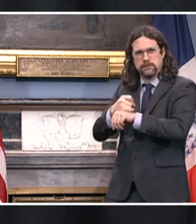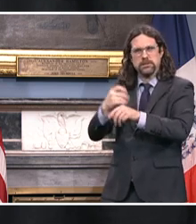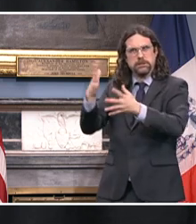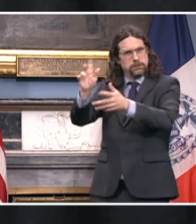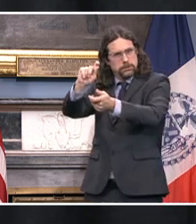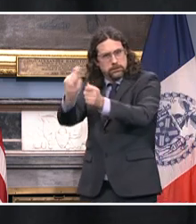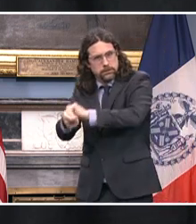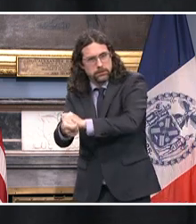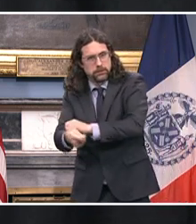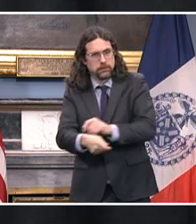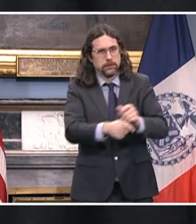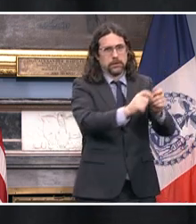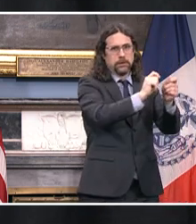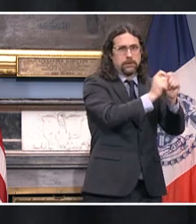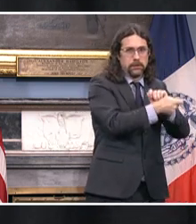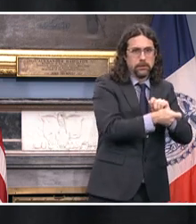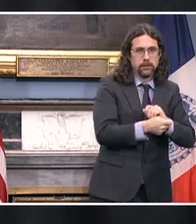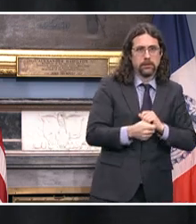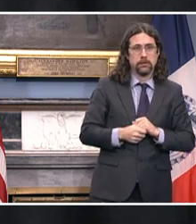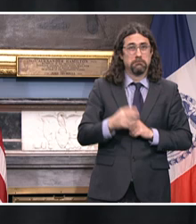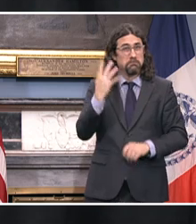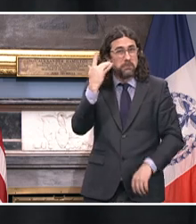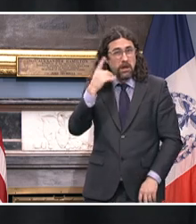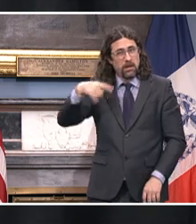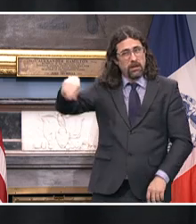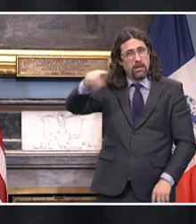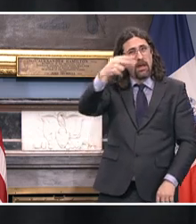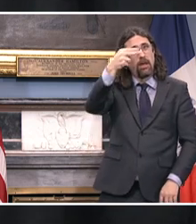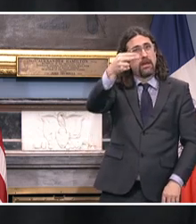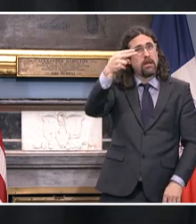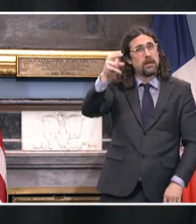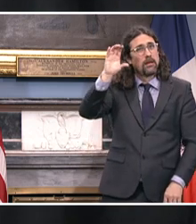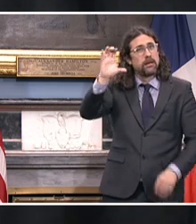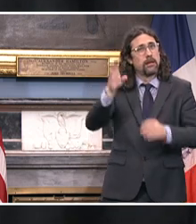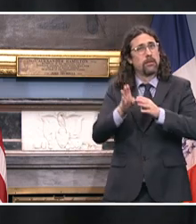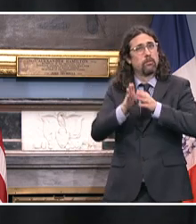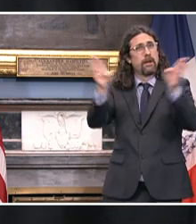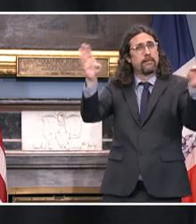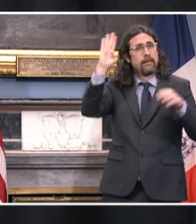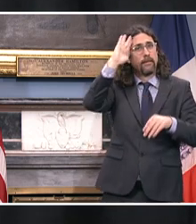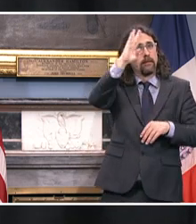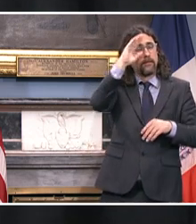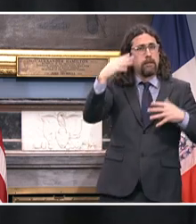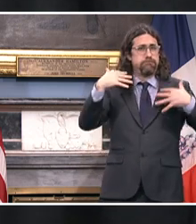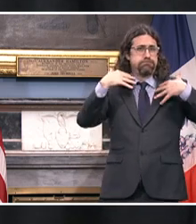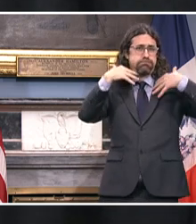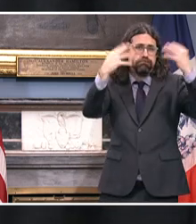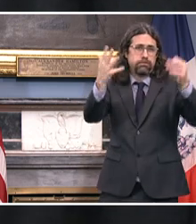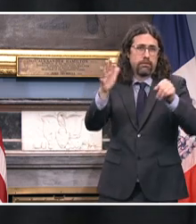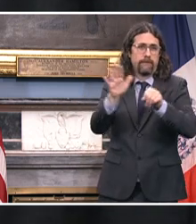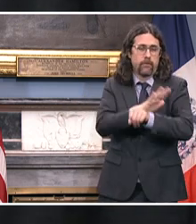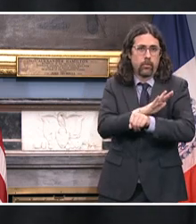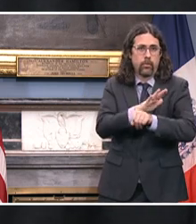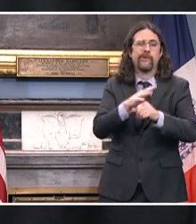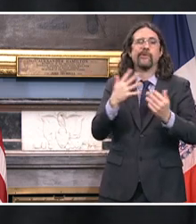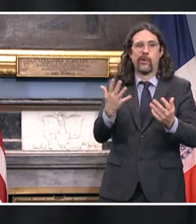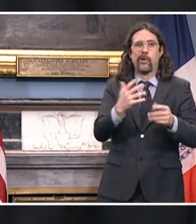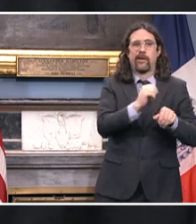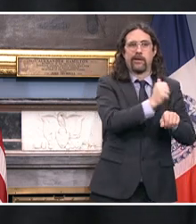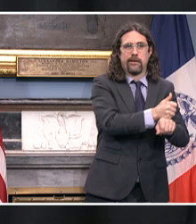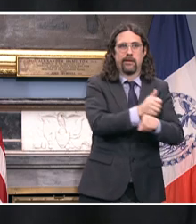site in Queens, the Brooklyn Cruise Terminal next week. All of this is building capacity. Now, I want to emphasize,